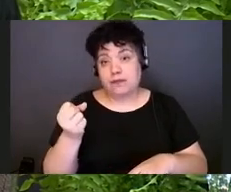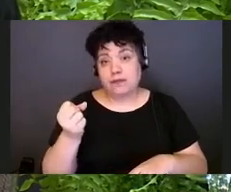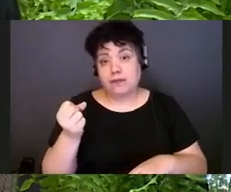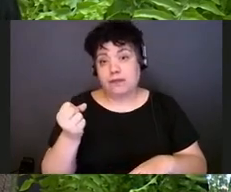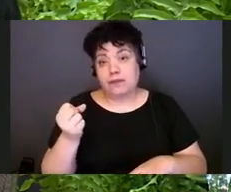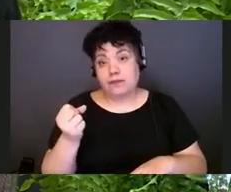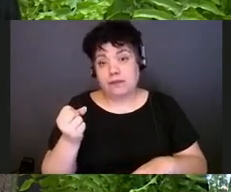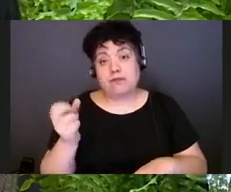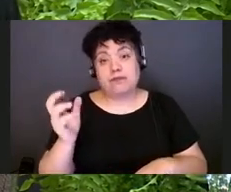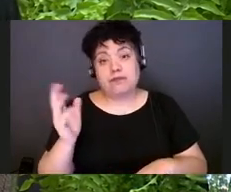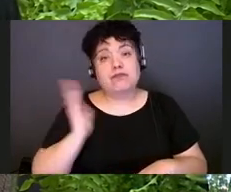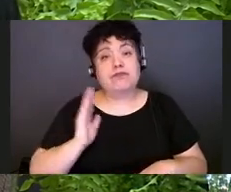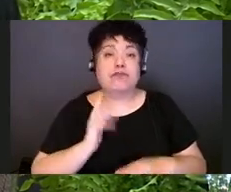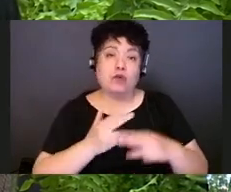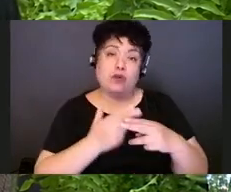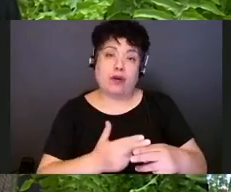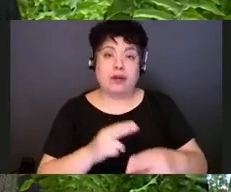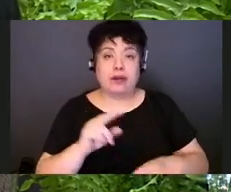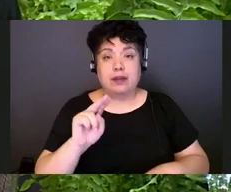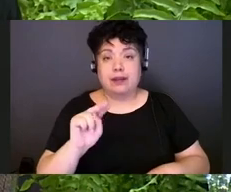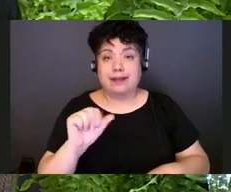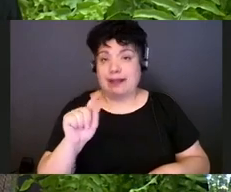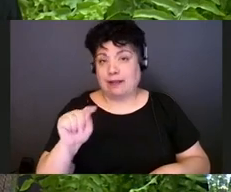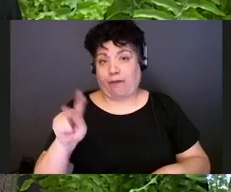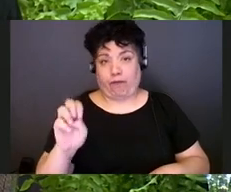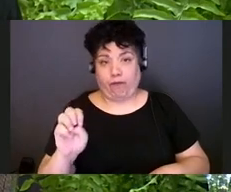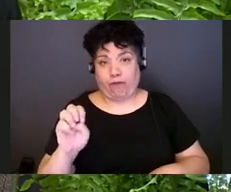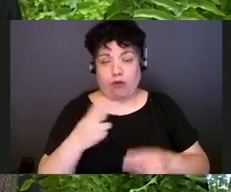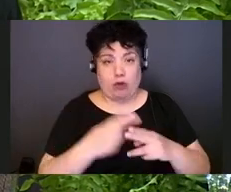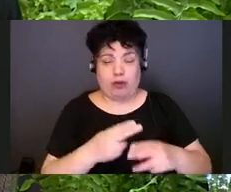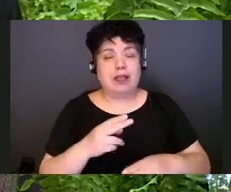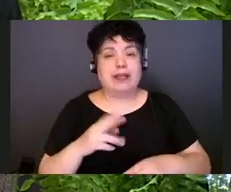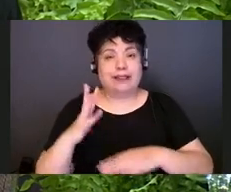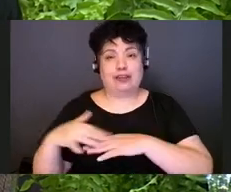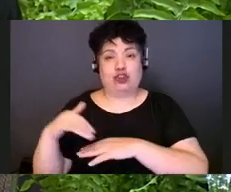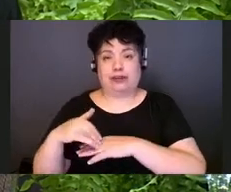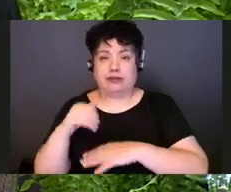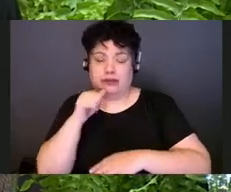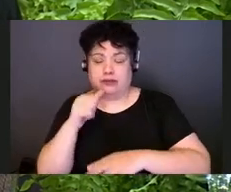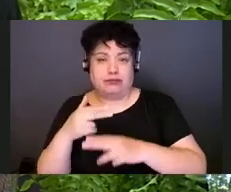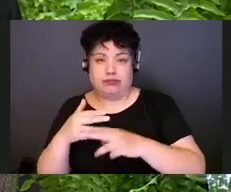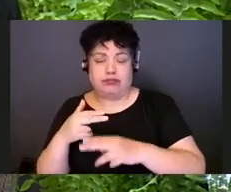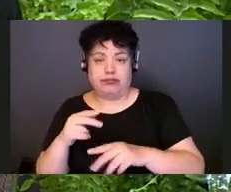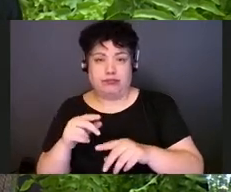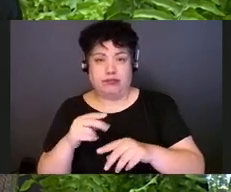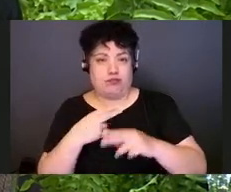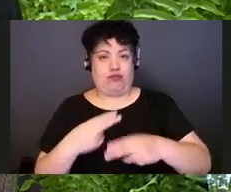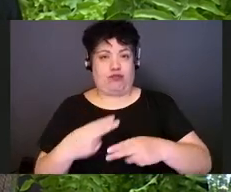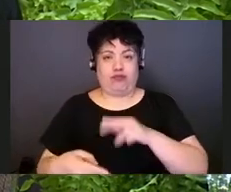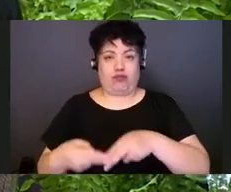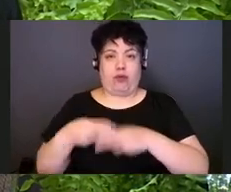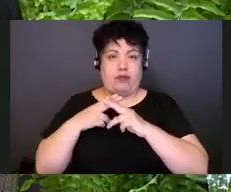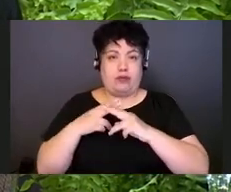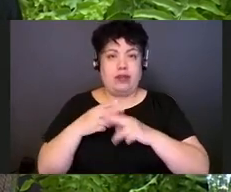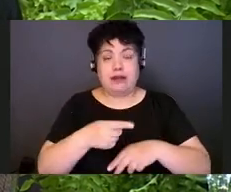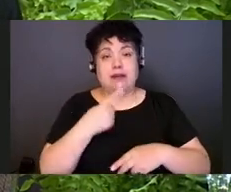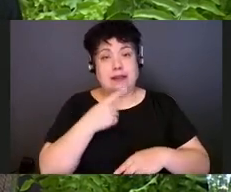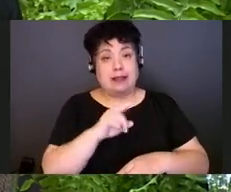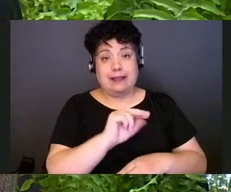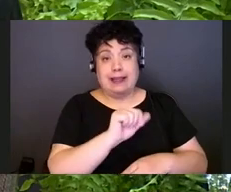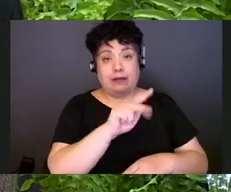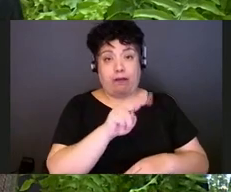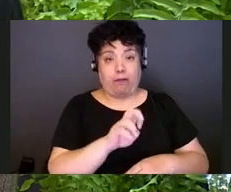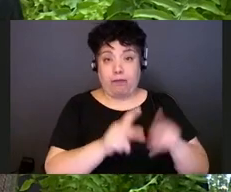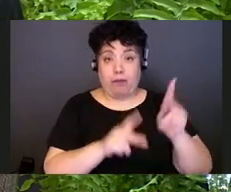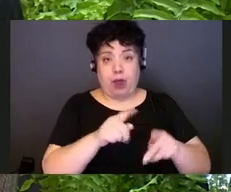they used to say native people, not indigenous at that time, native people are going to become citizens of the country.